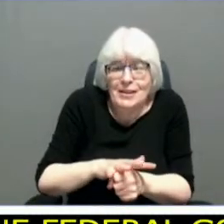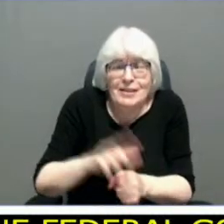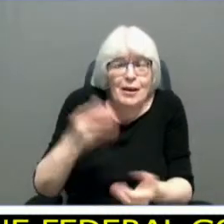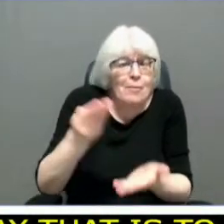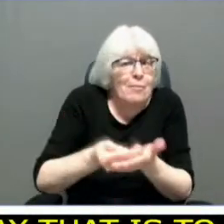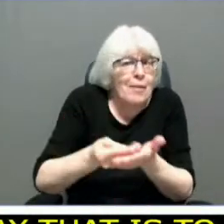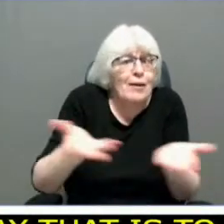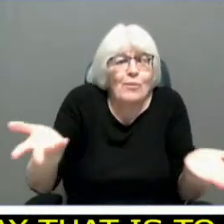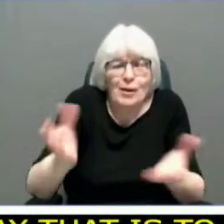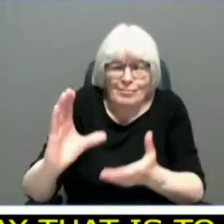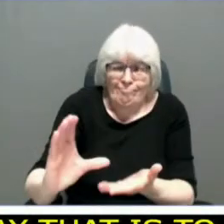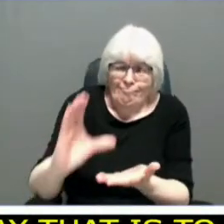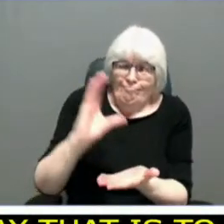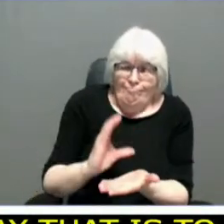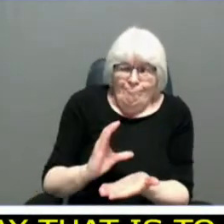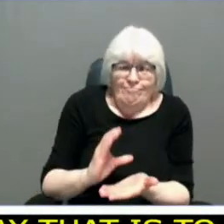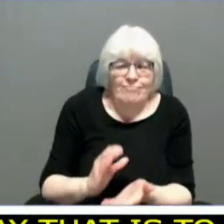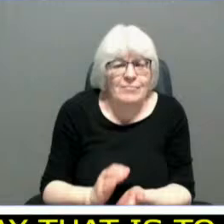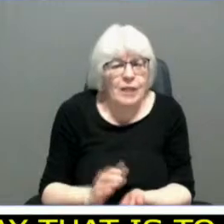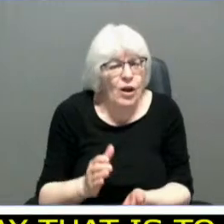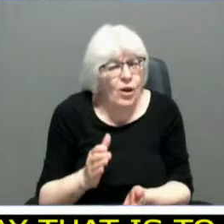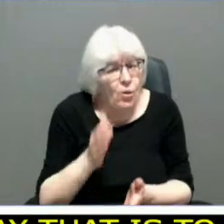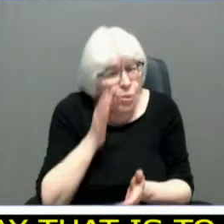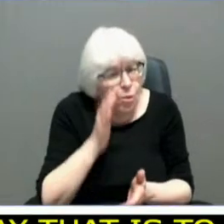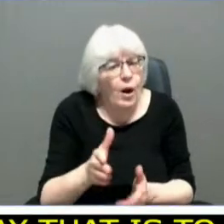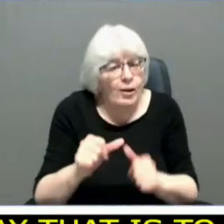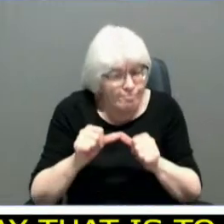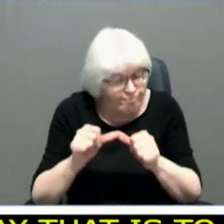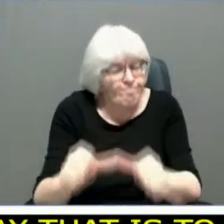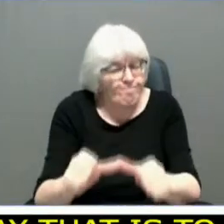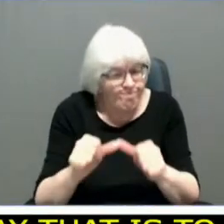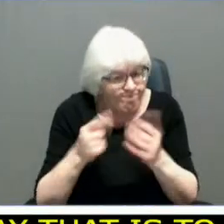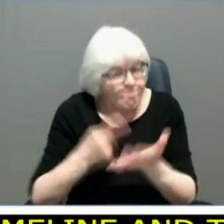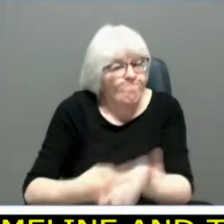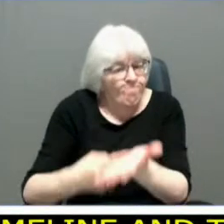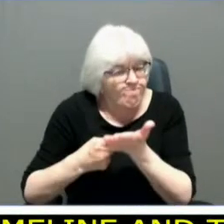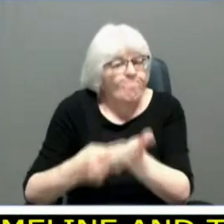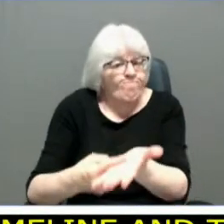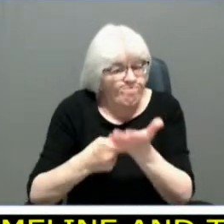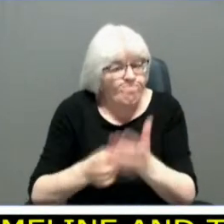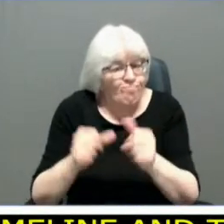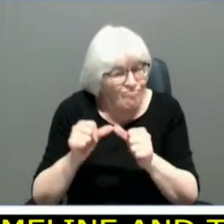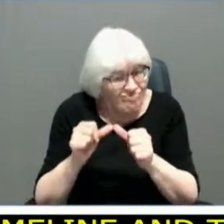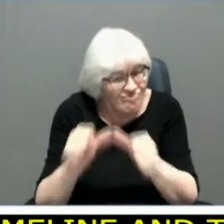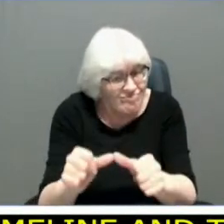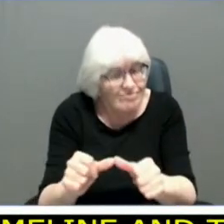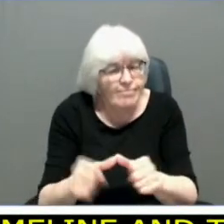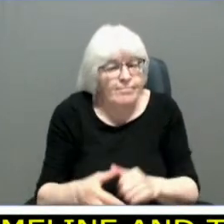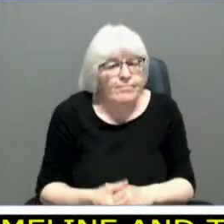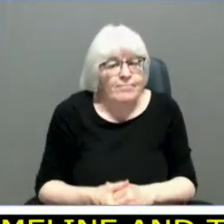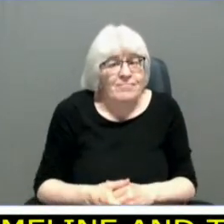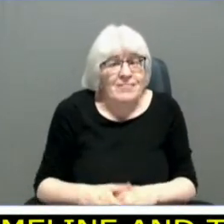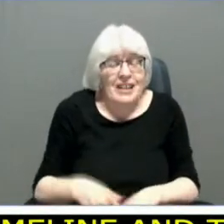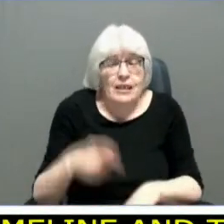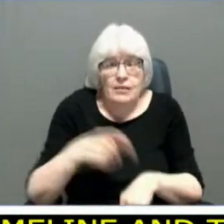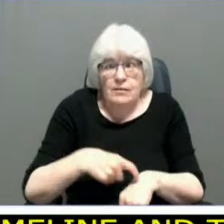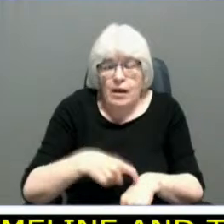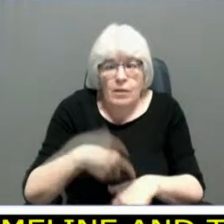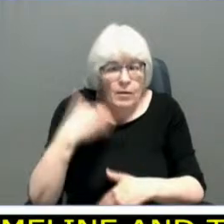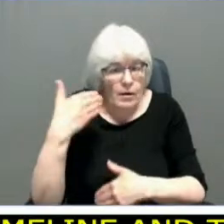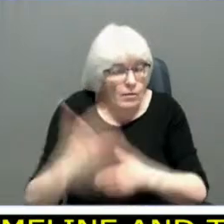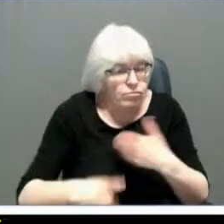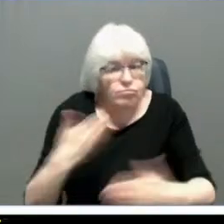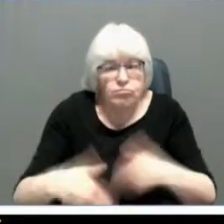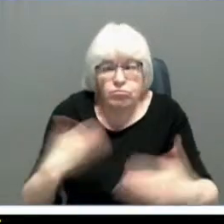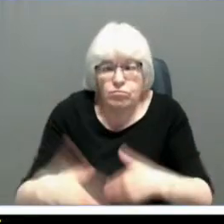we'll continue to have those discussions, but we also understand that time is moving, and we need to make